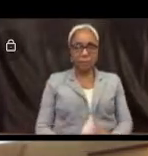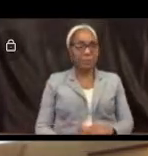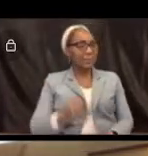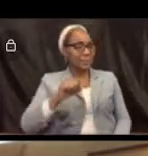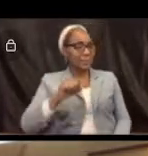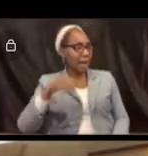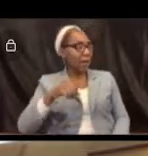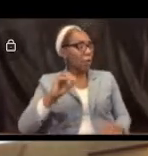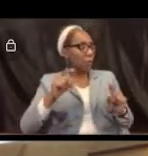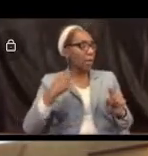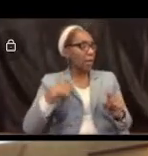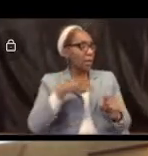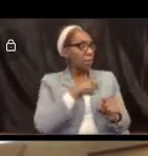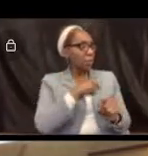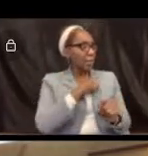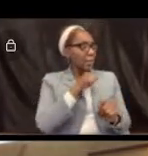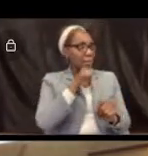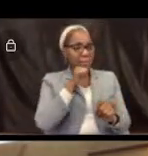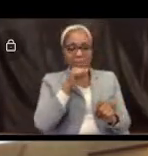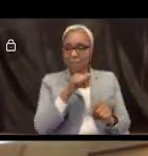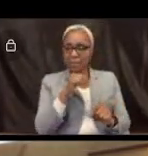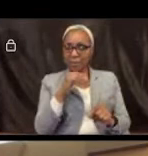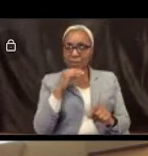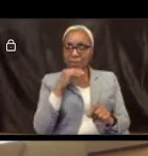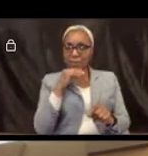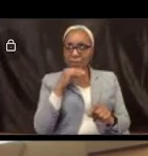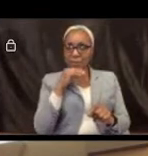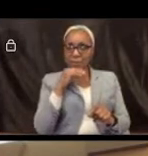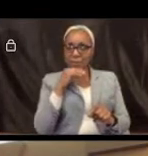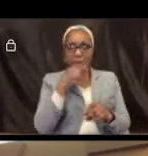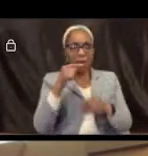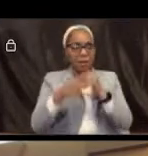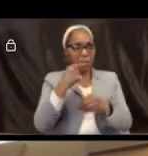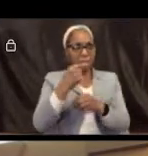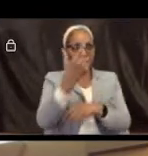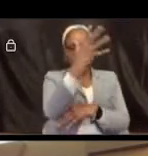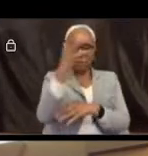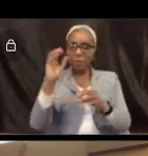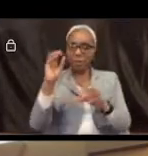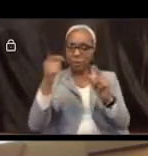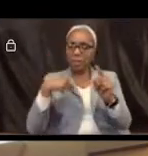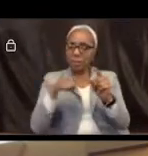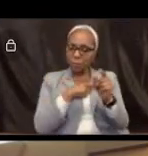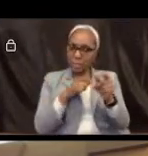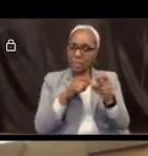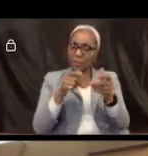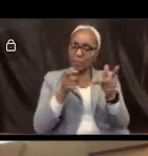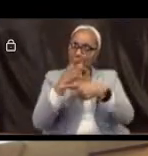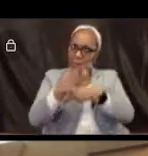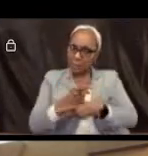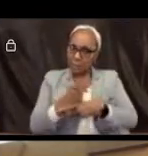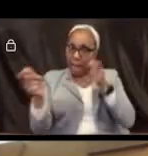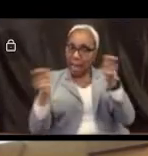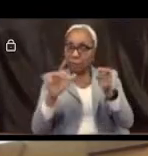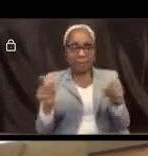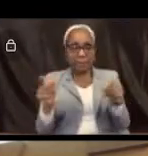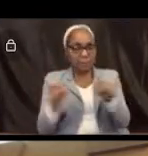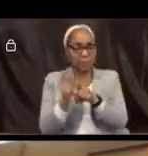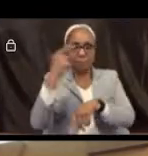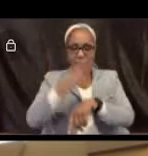yeah, when we were notified about those trees, we took care of it on the same day. And